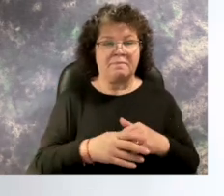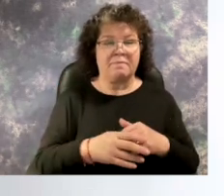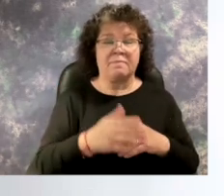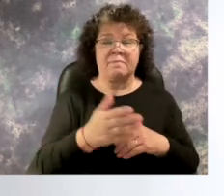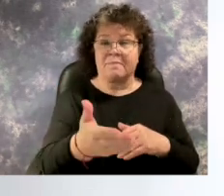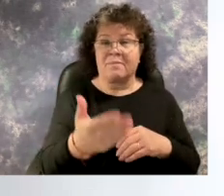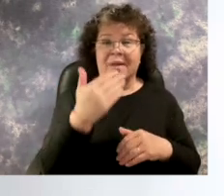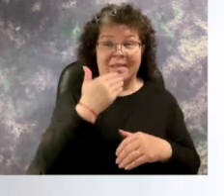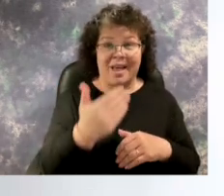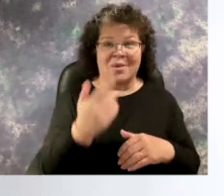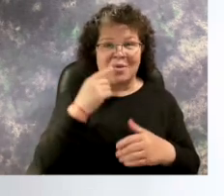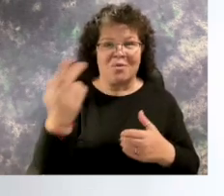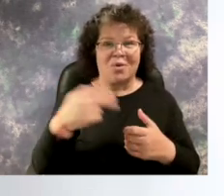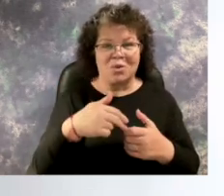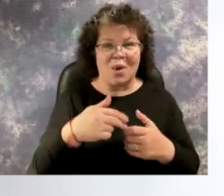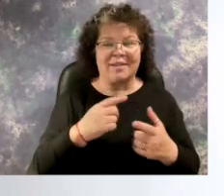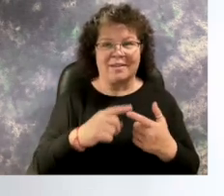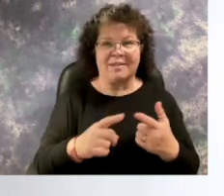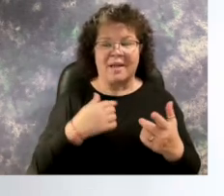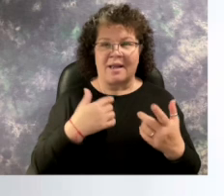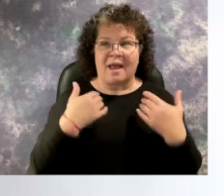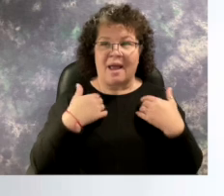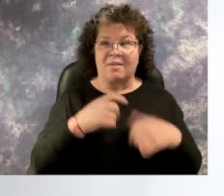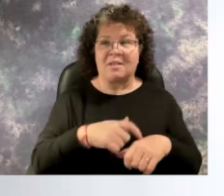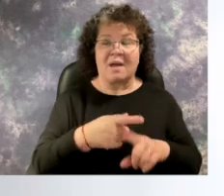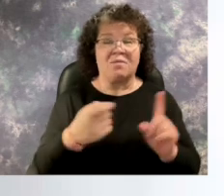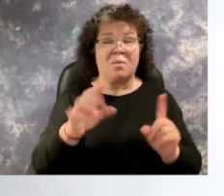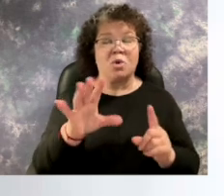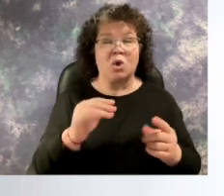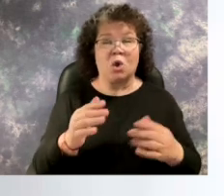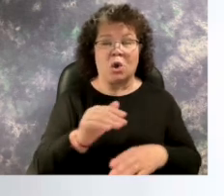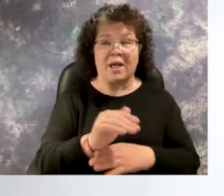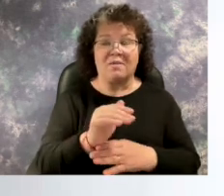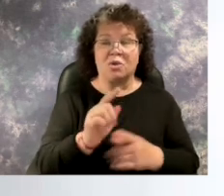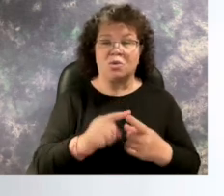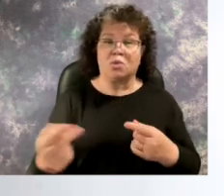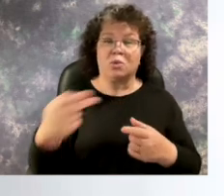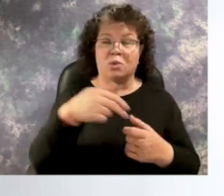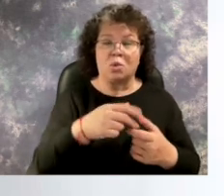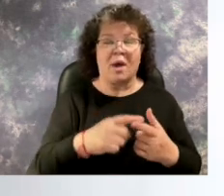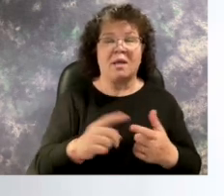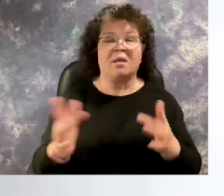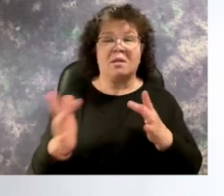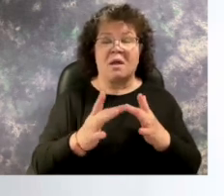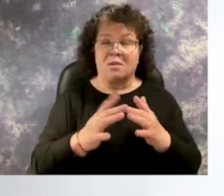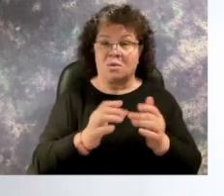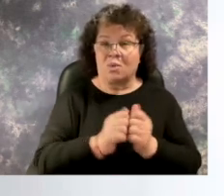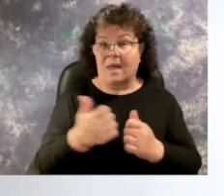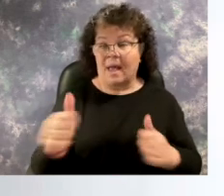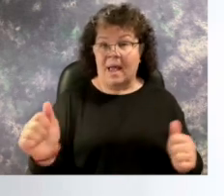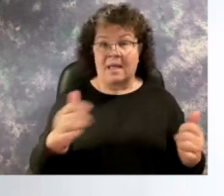Thank you all for being here today and taking time out of your evening to join us. Please contact us with any questions of